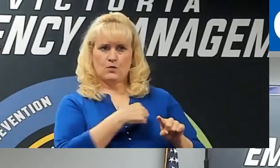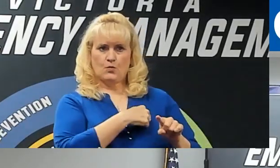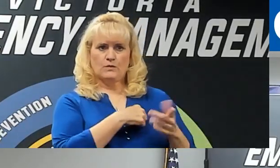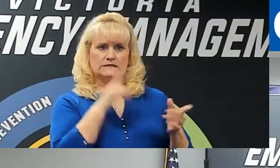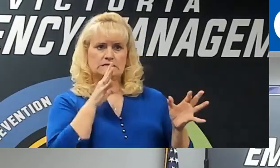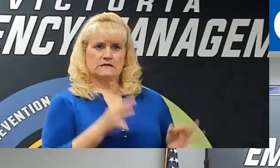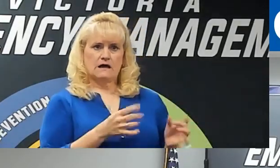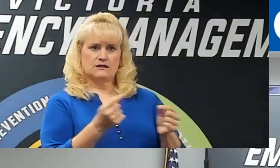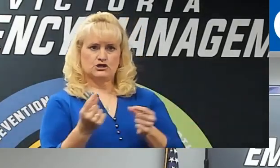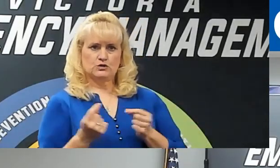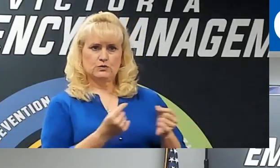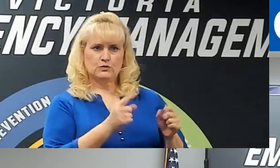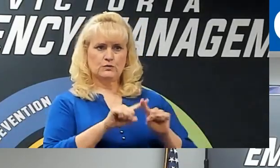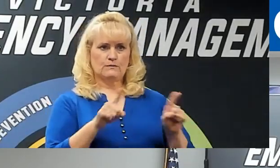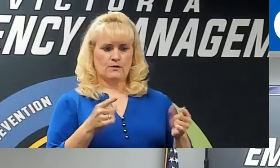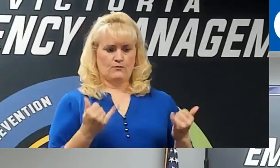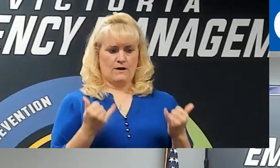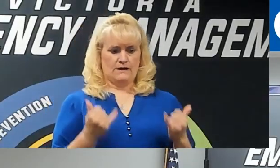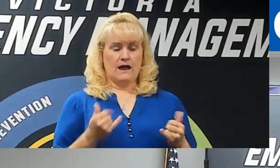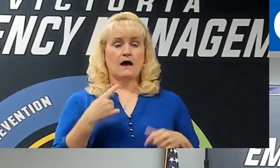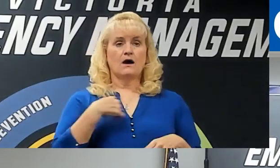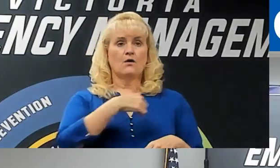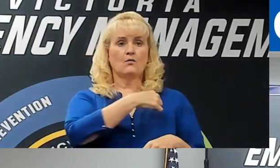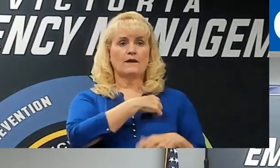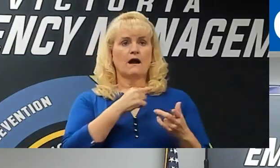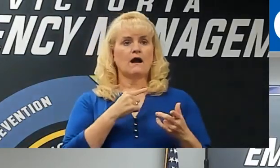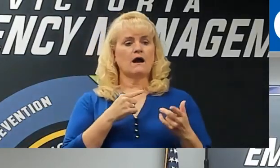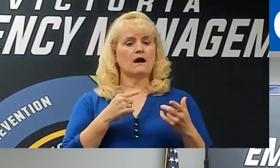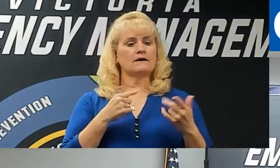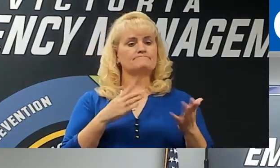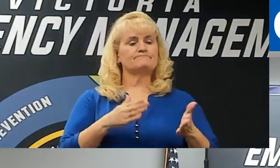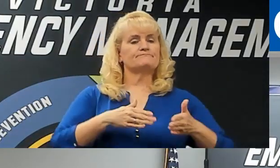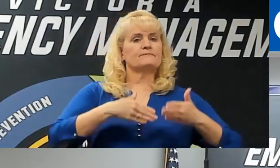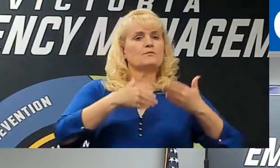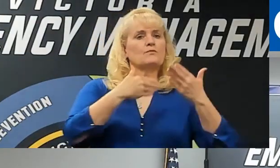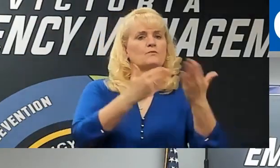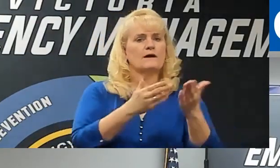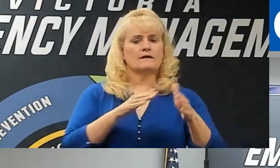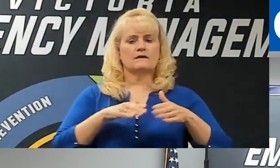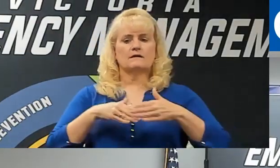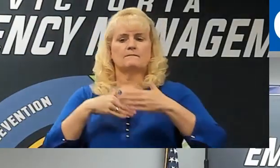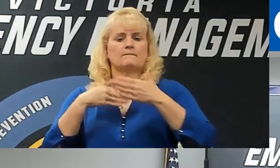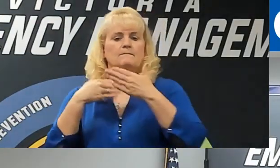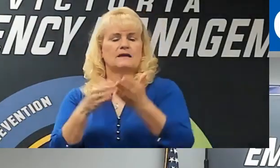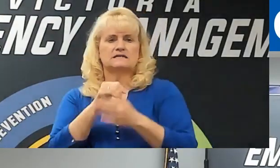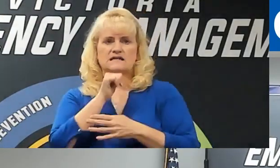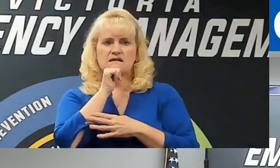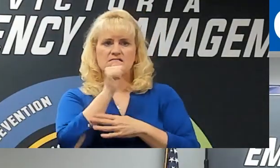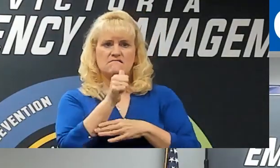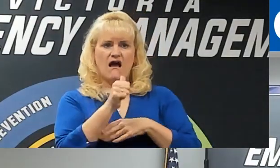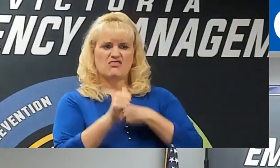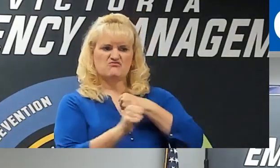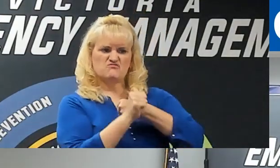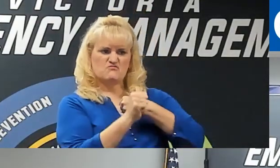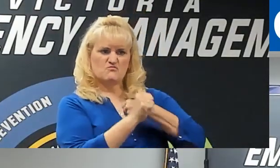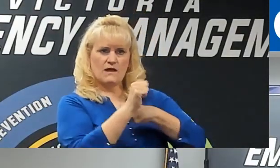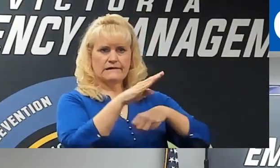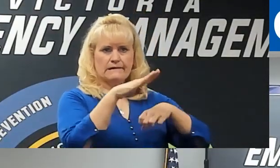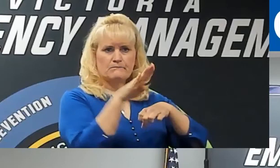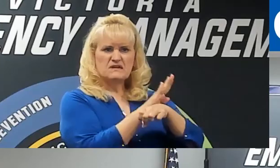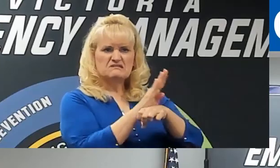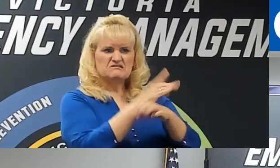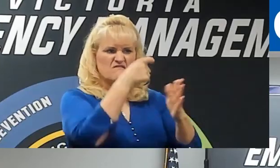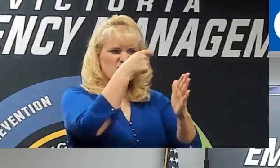consciously taking the approach of guidance and recommendation and direction rather than threatening business owners with a